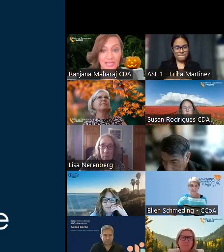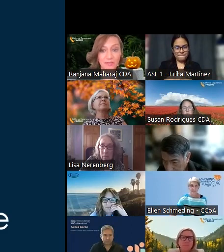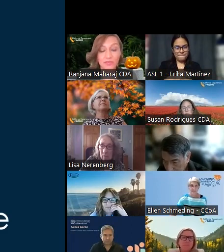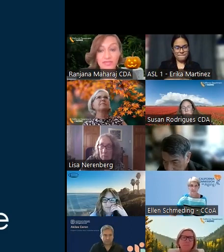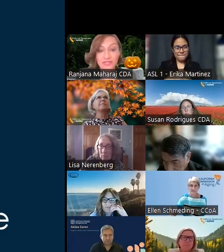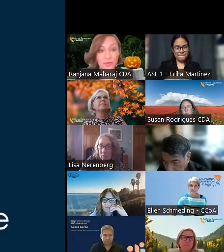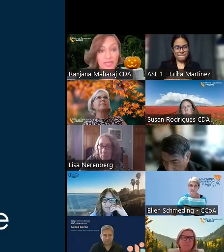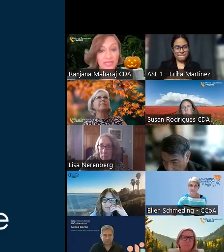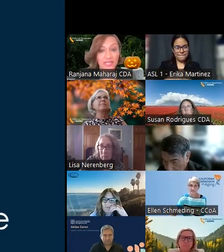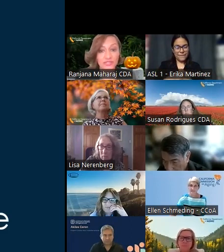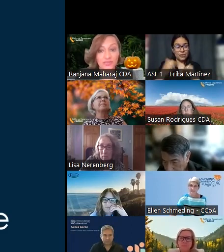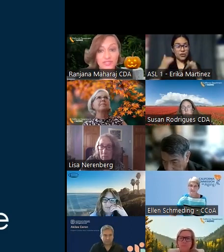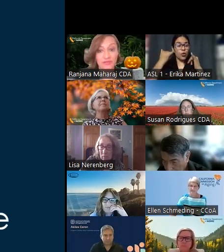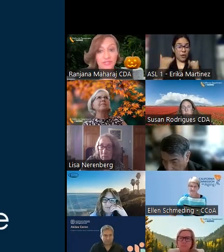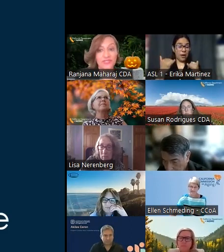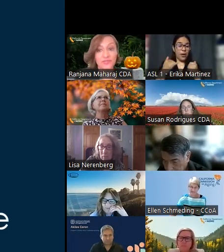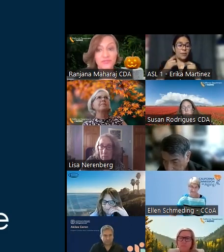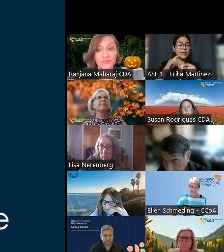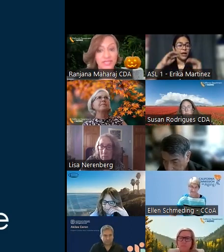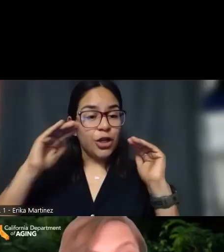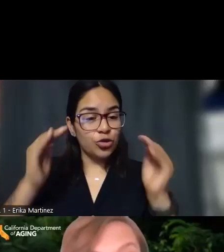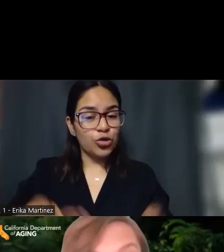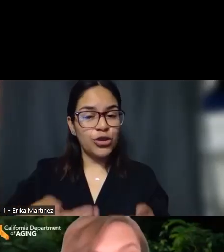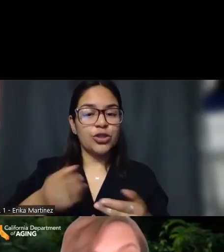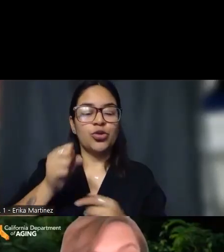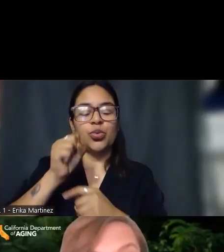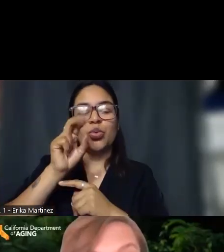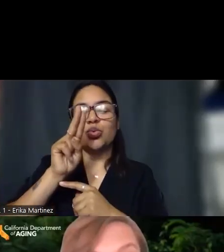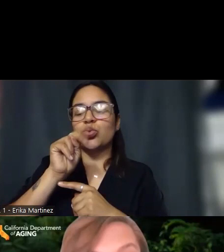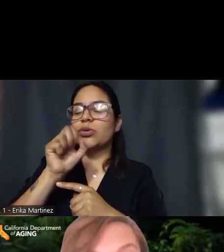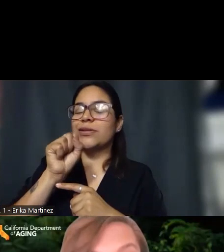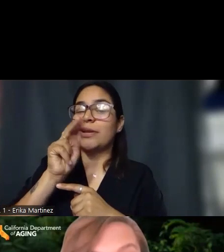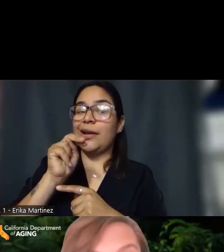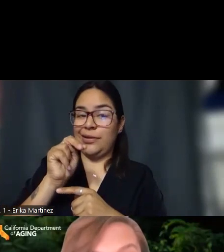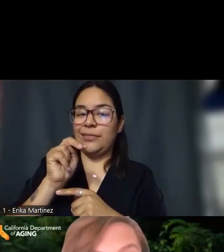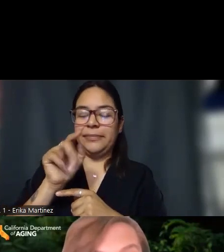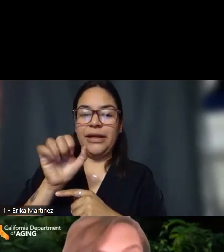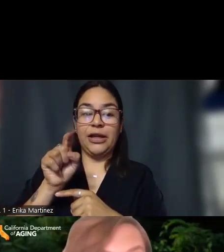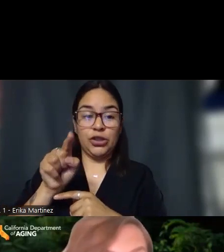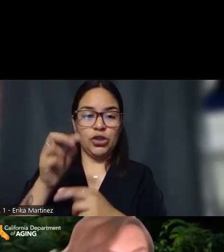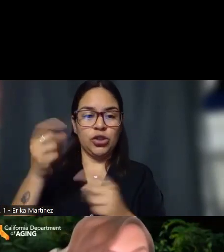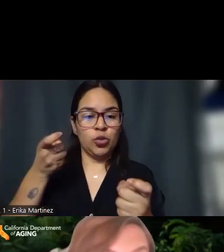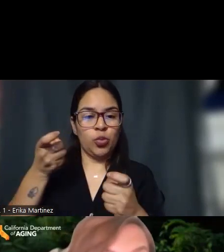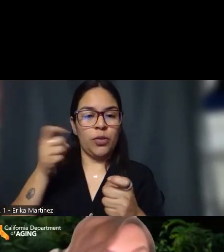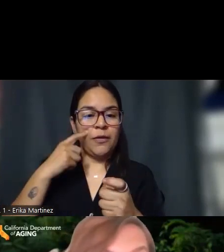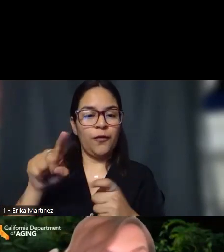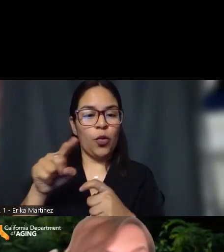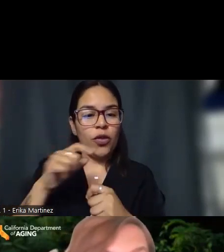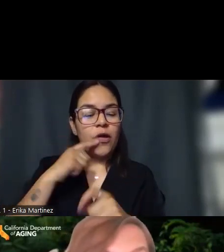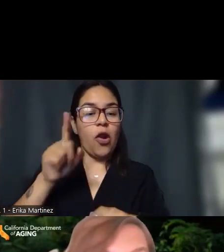At this time, I would like to go ahead and introduce everyone to Susan Rodriguez, the Assistant Director of the Office and Long-Term Care Patient